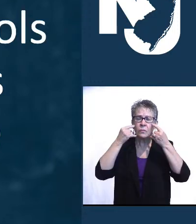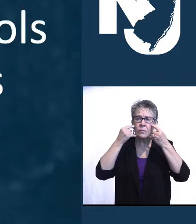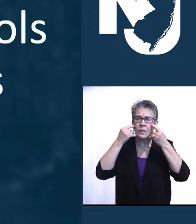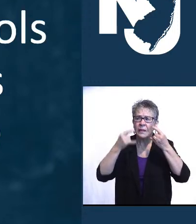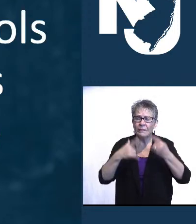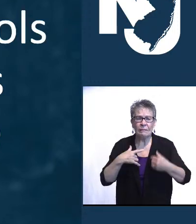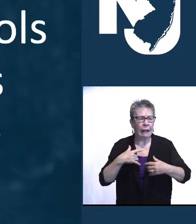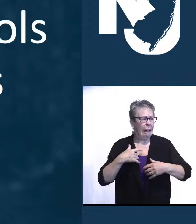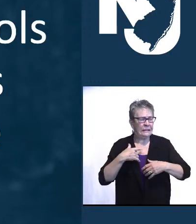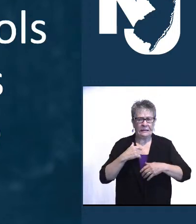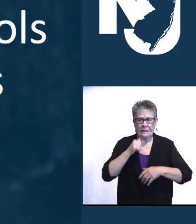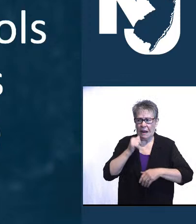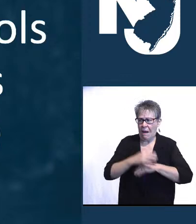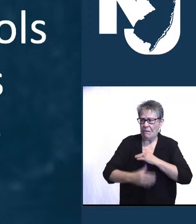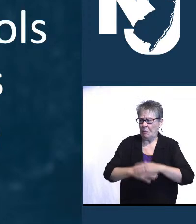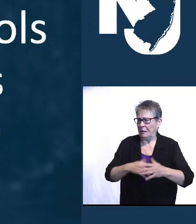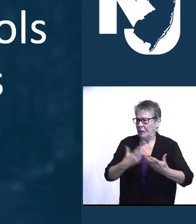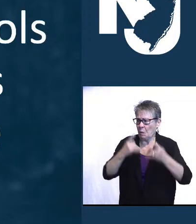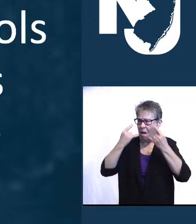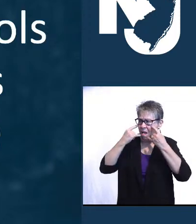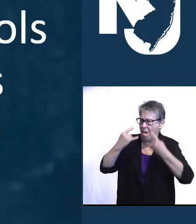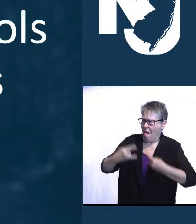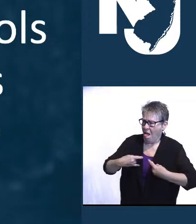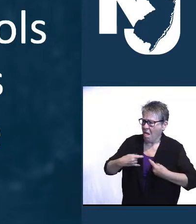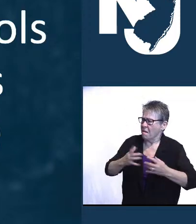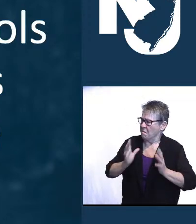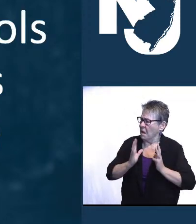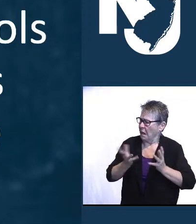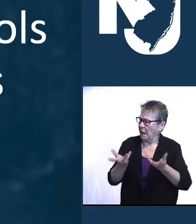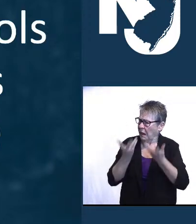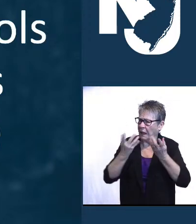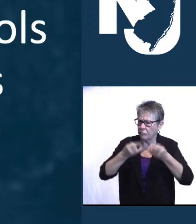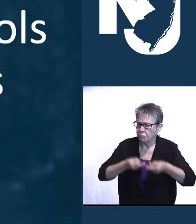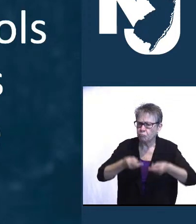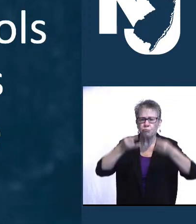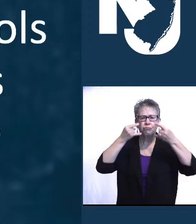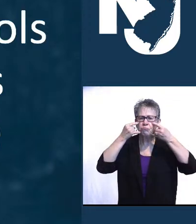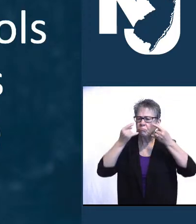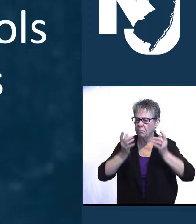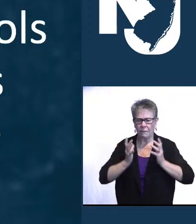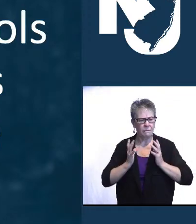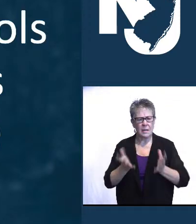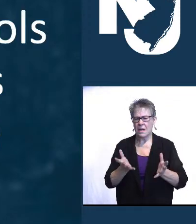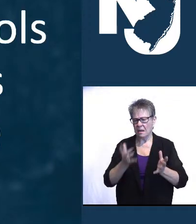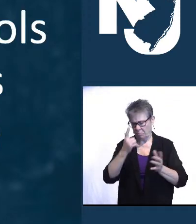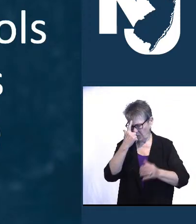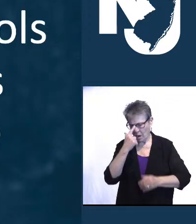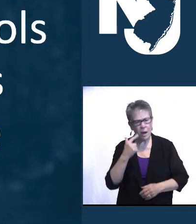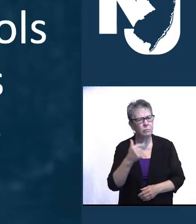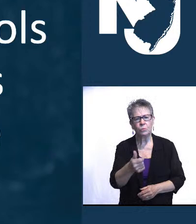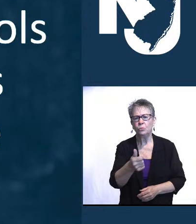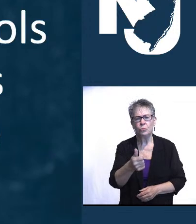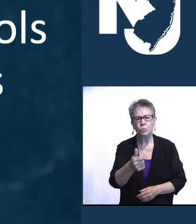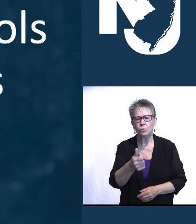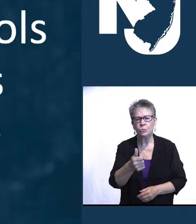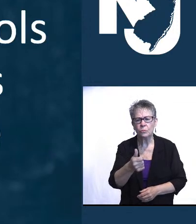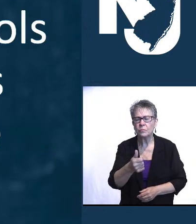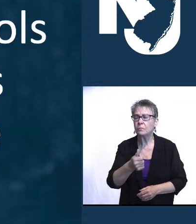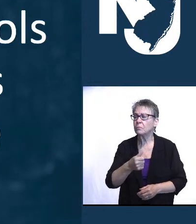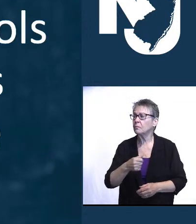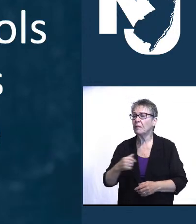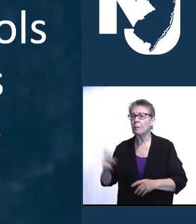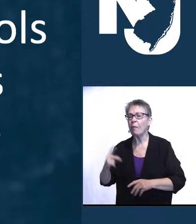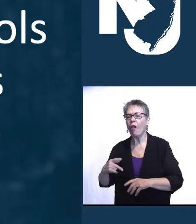and we expect that schools will take swift disciplinary action against those who may try to demean or bully anyone who chooses to wear a